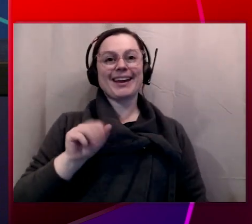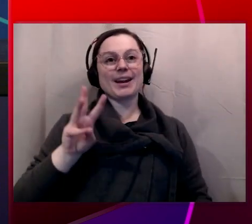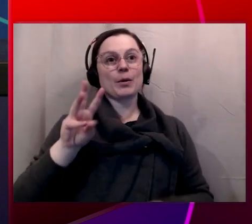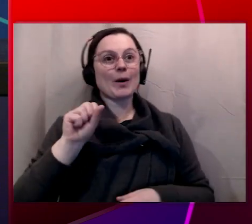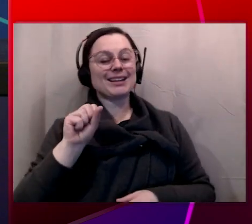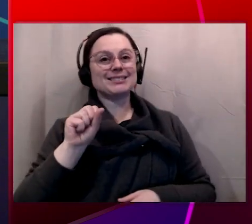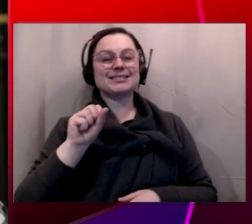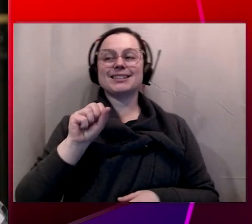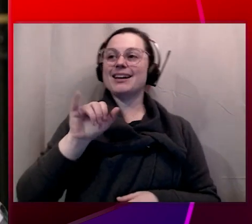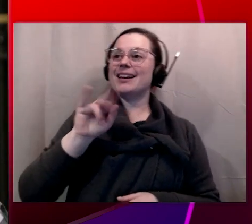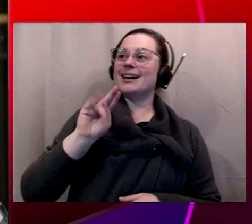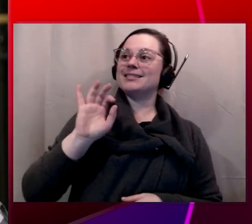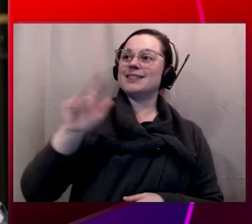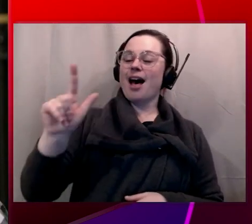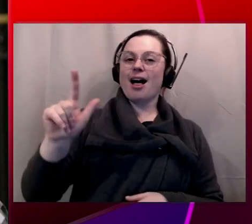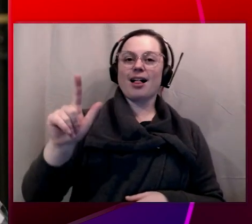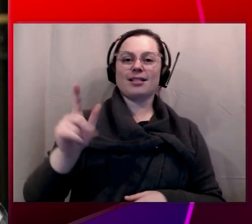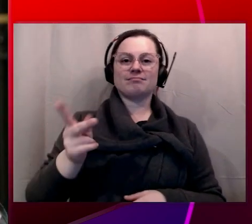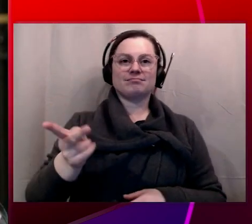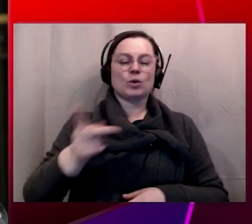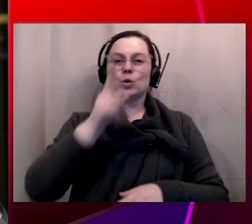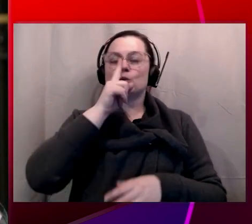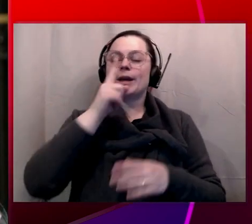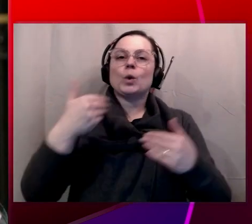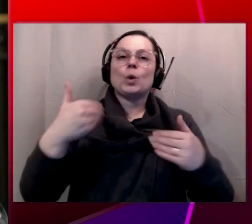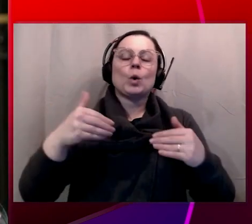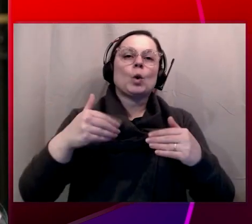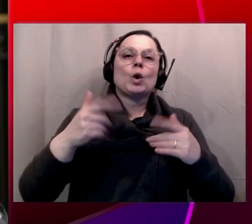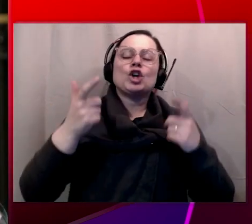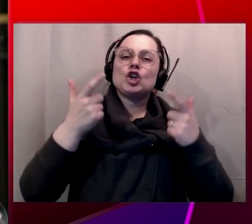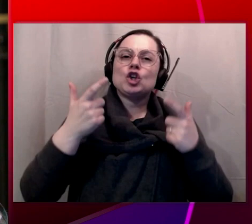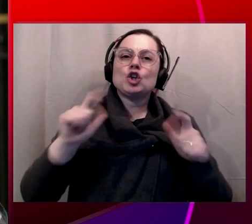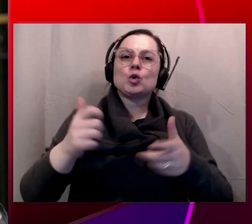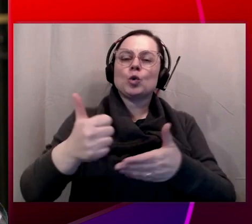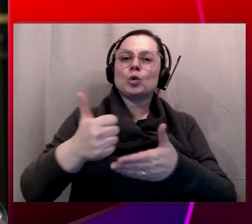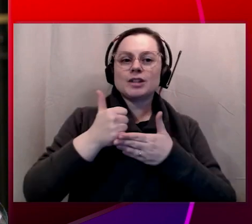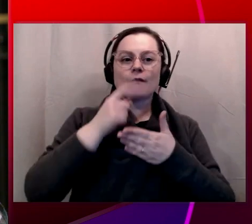AWS and Intel have really been instrumental in the entire project.